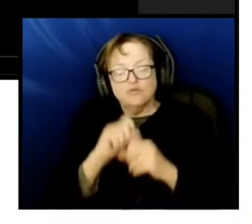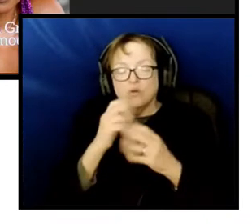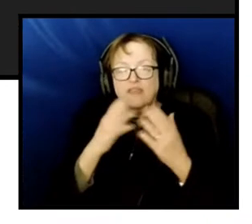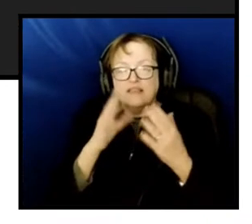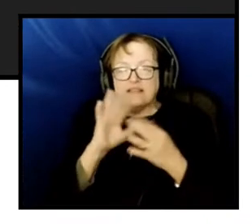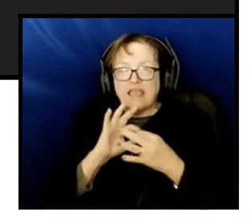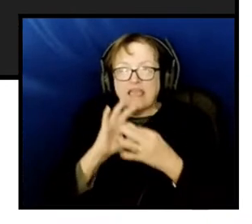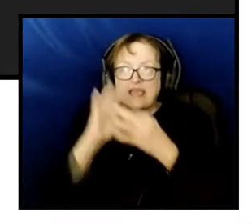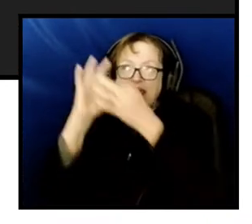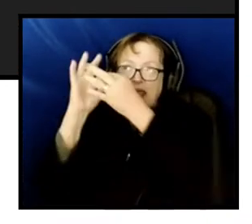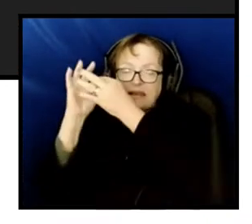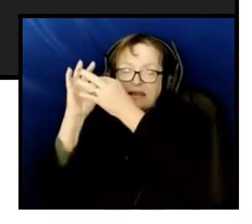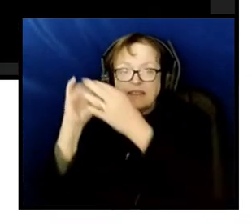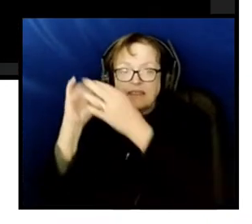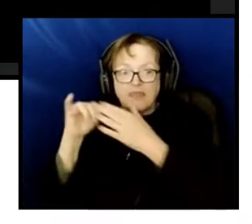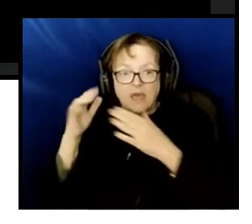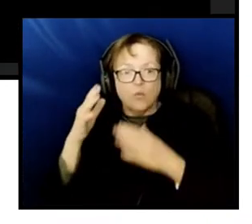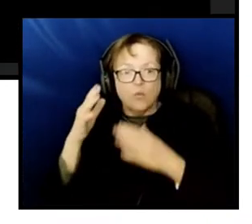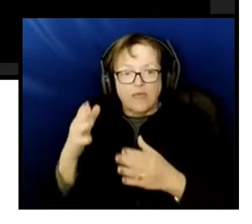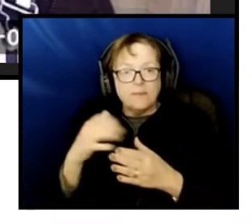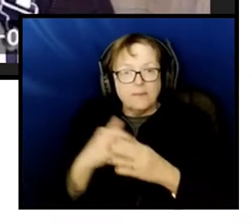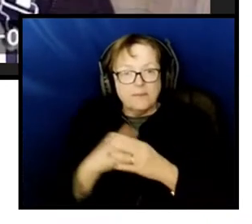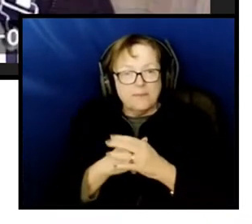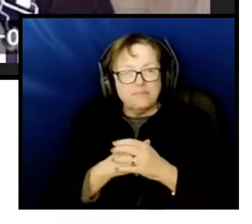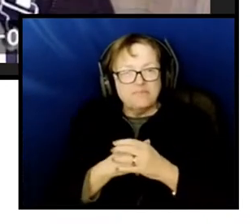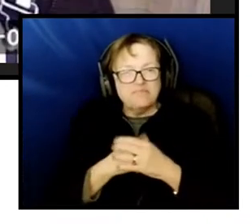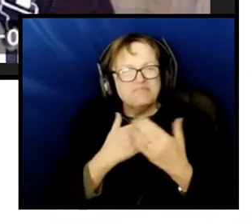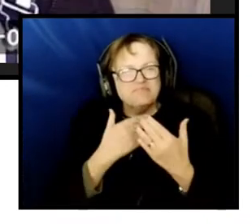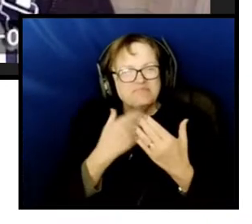way. So we can play the video now.